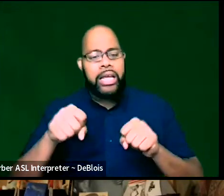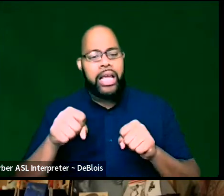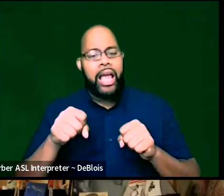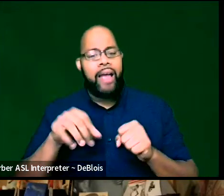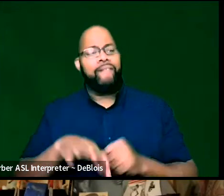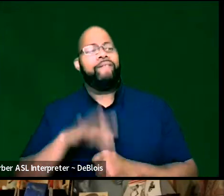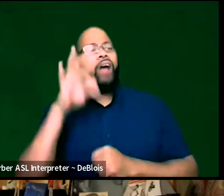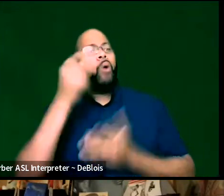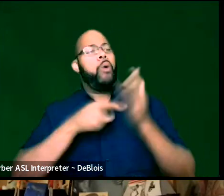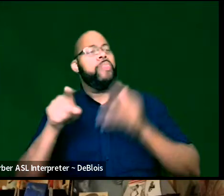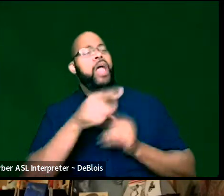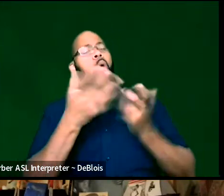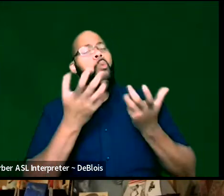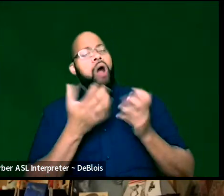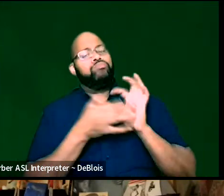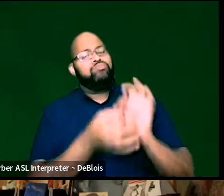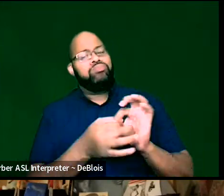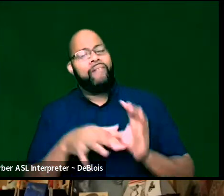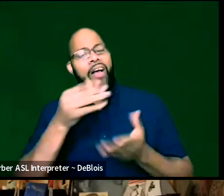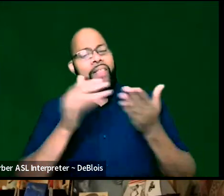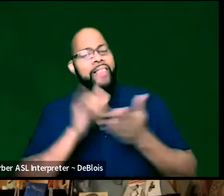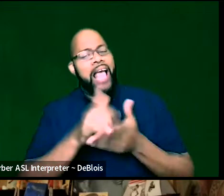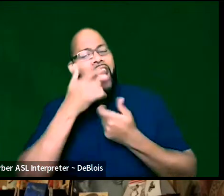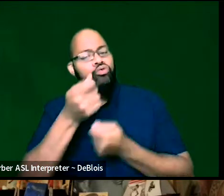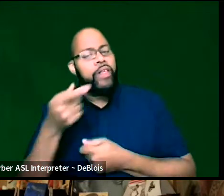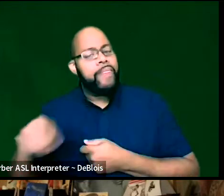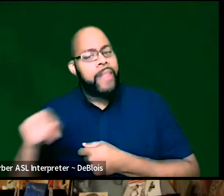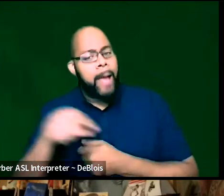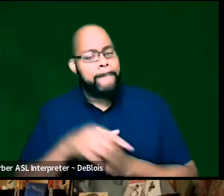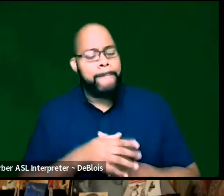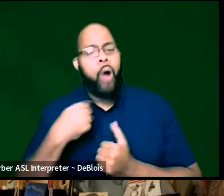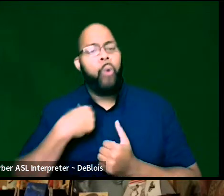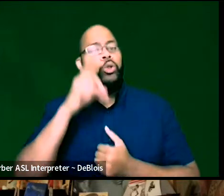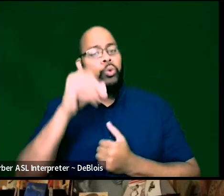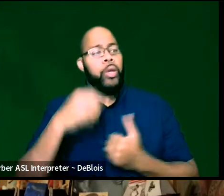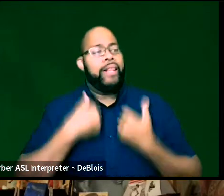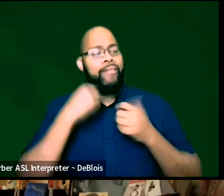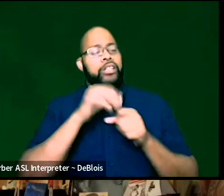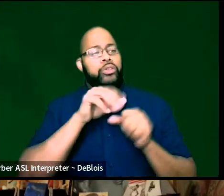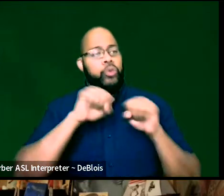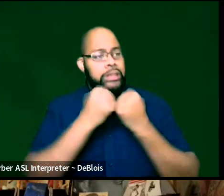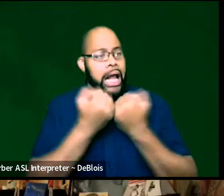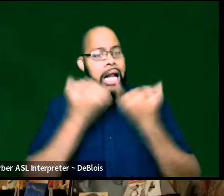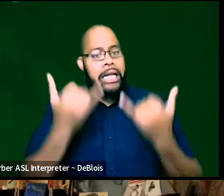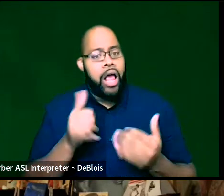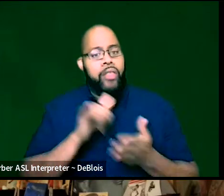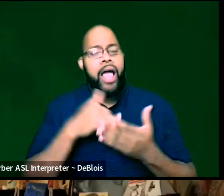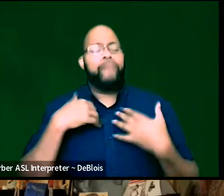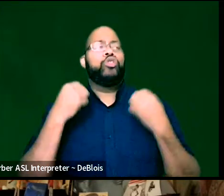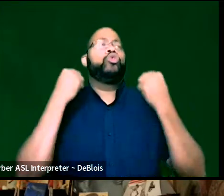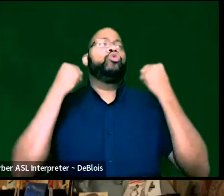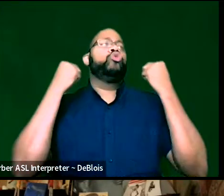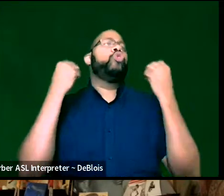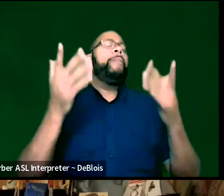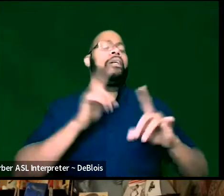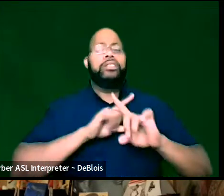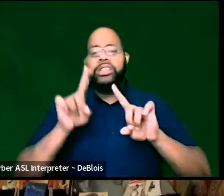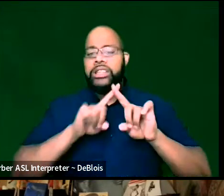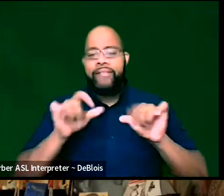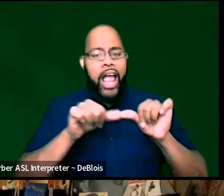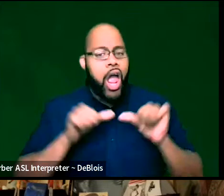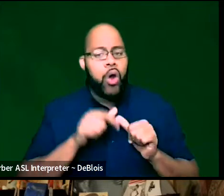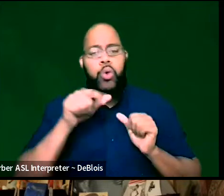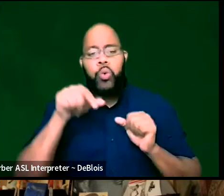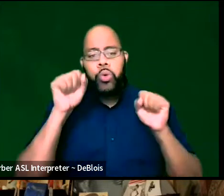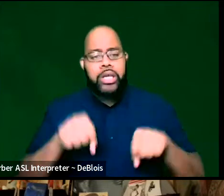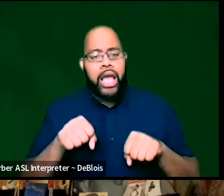what they want, like find things that interest them. And we do live in a society right now where there are so many different areas that you